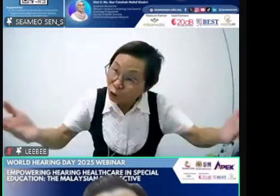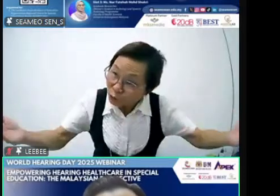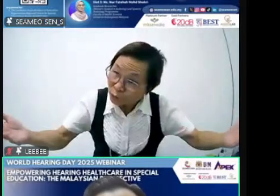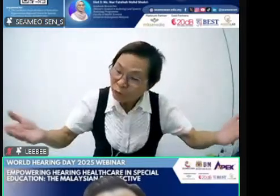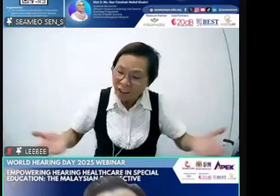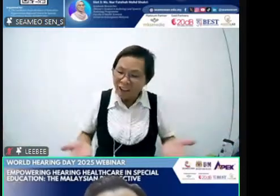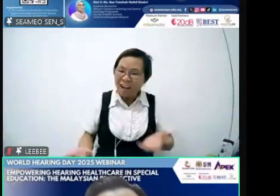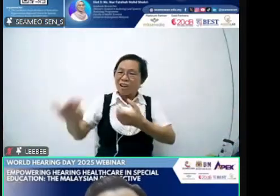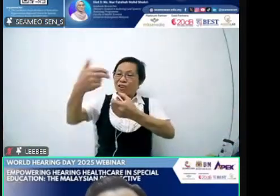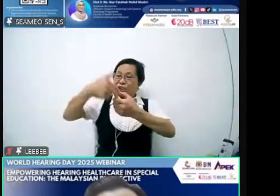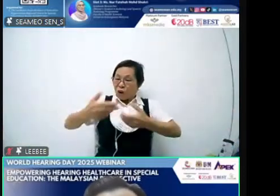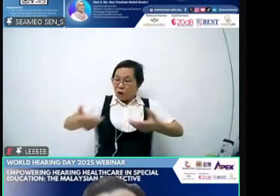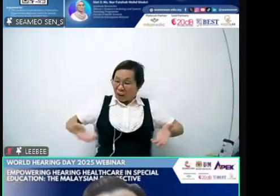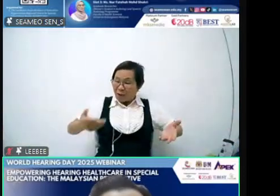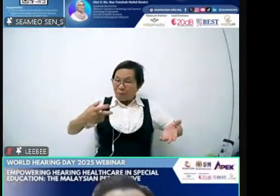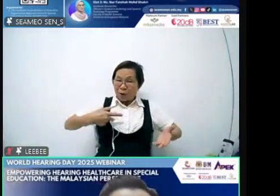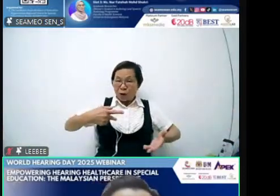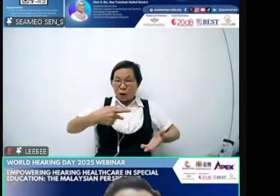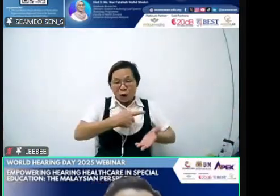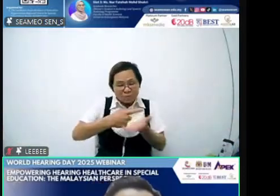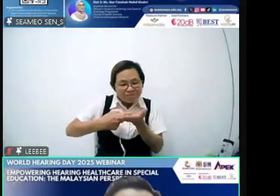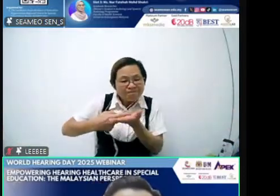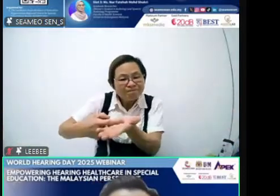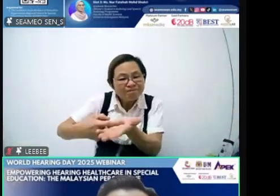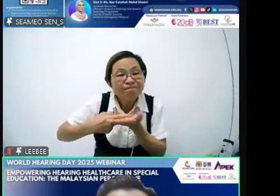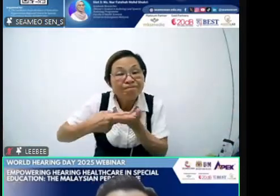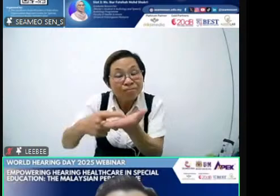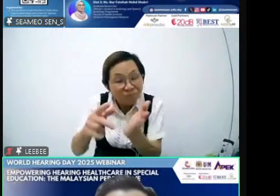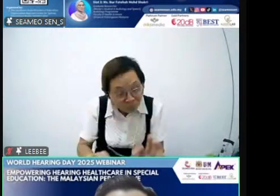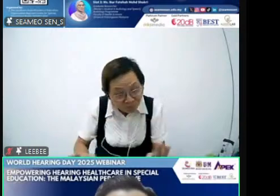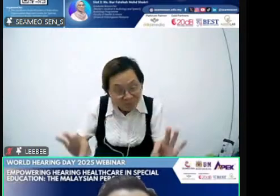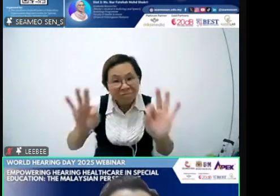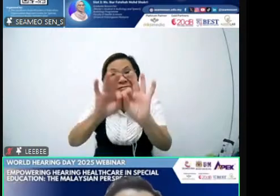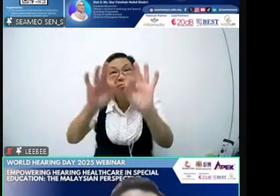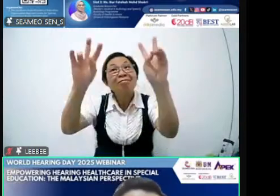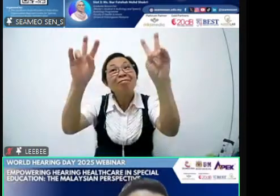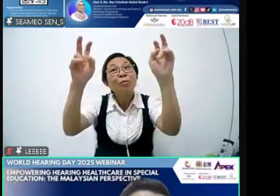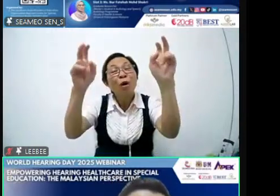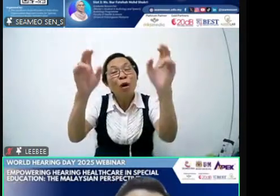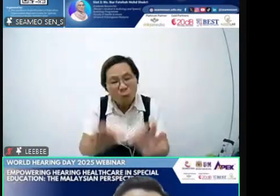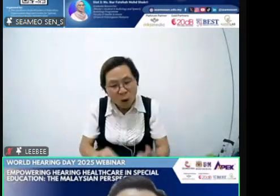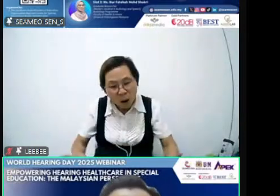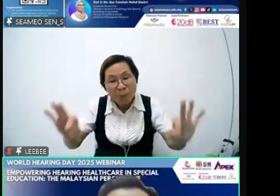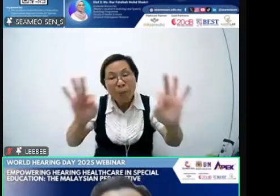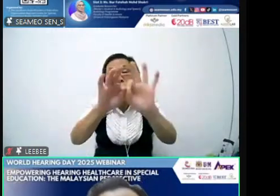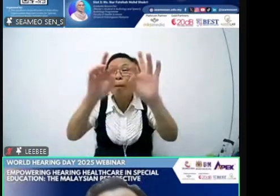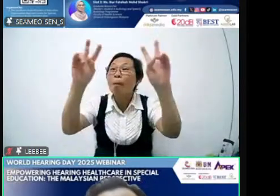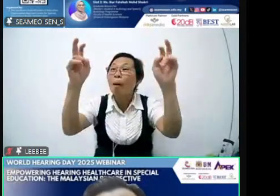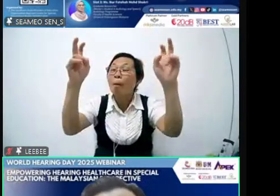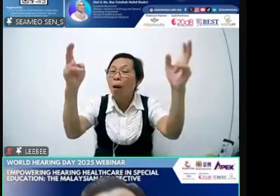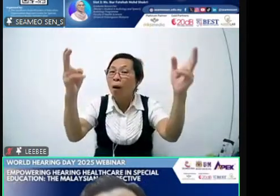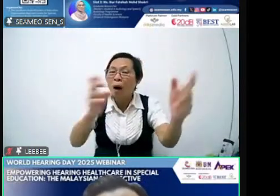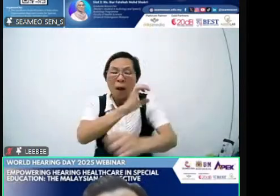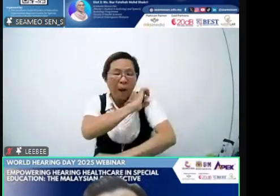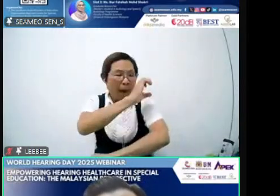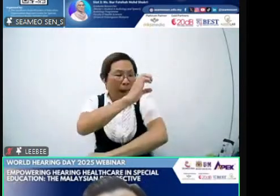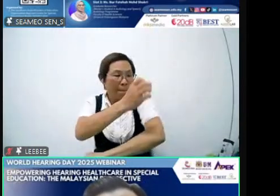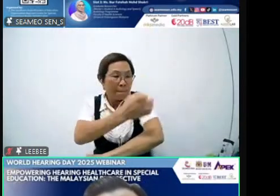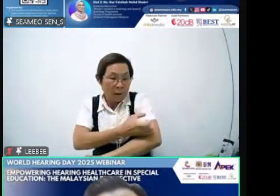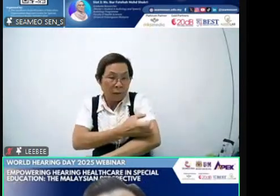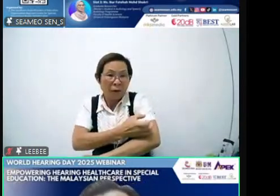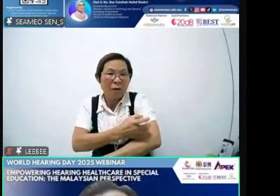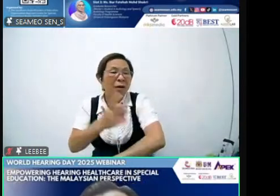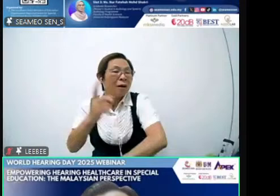here as we will discuss about an important topic about the empowering